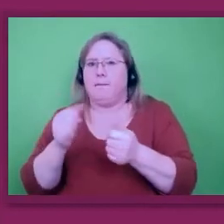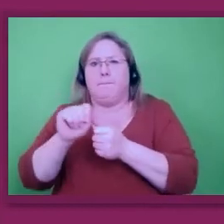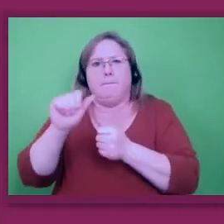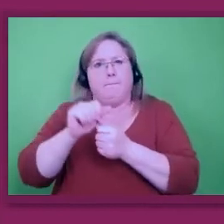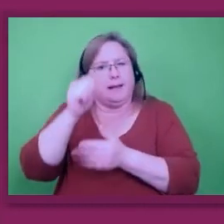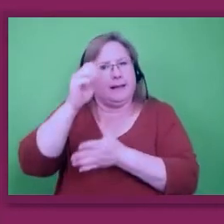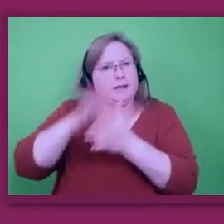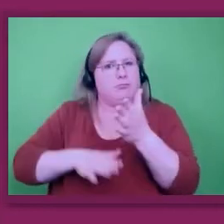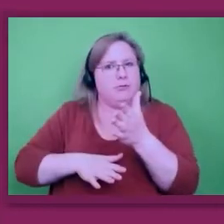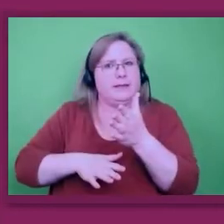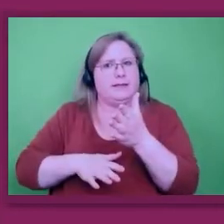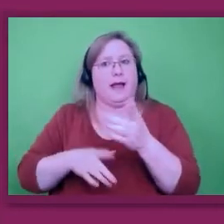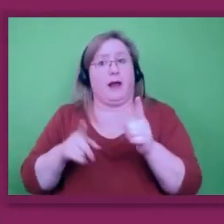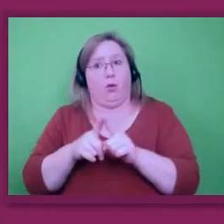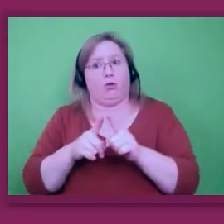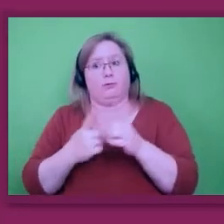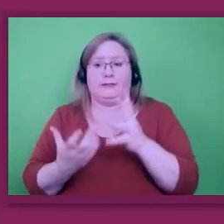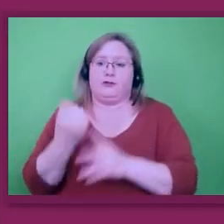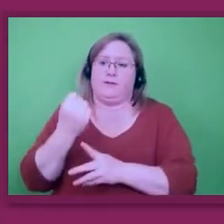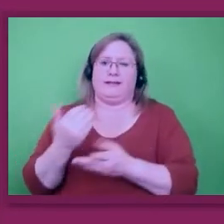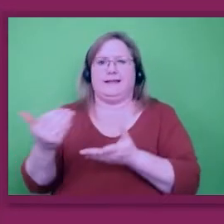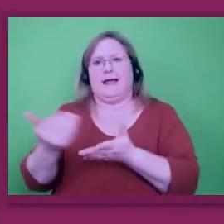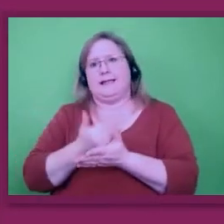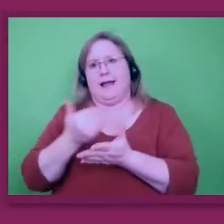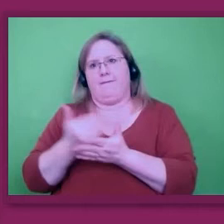safer outcomes. Next slide, please.